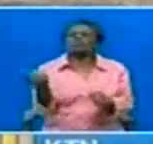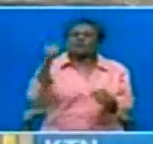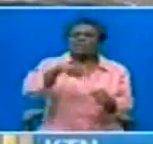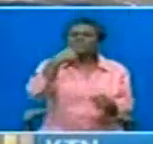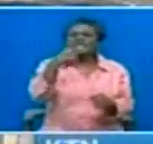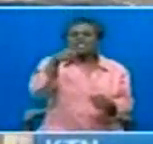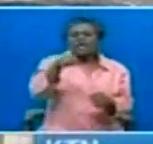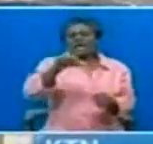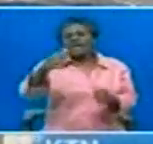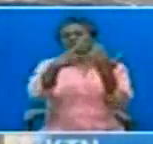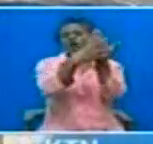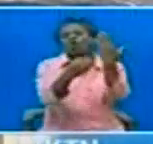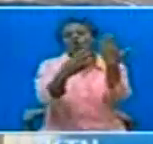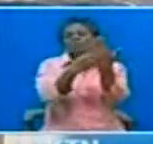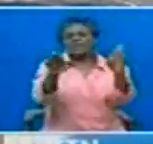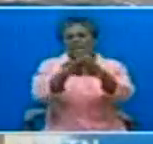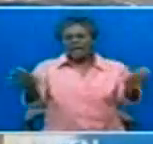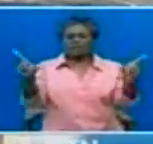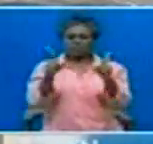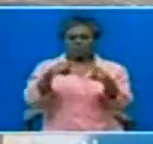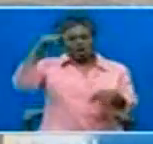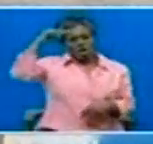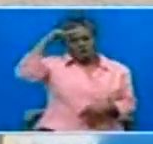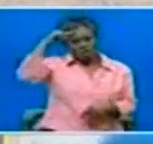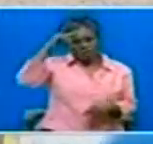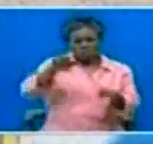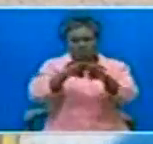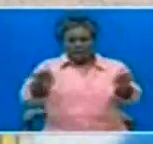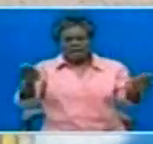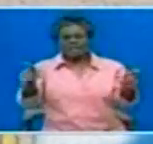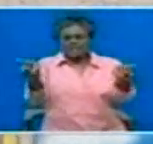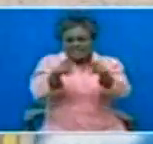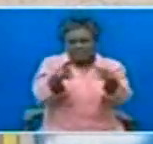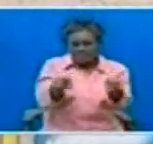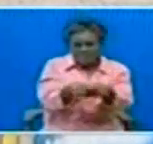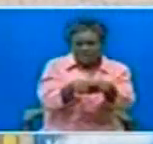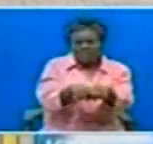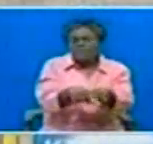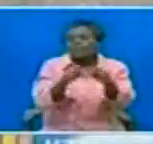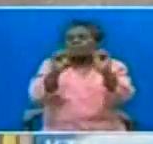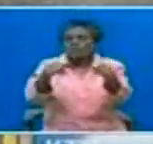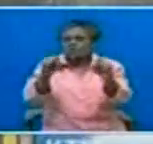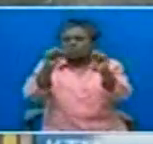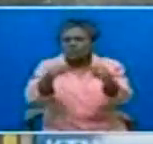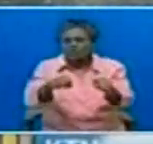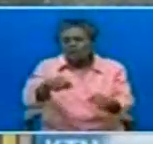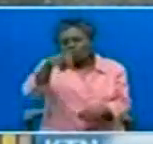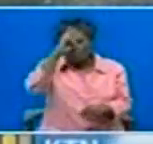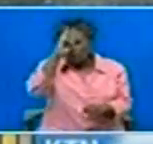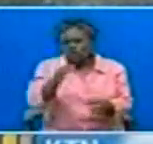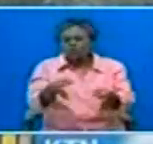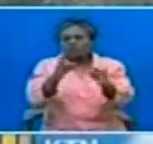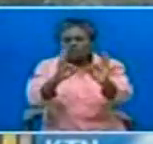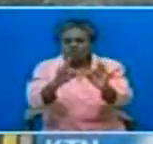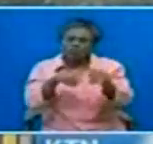minute with another copy of supposedly original title to the same piece of land, and most probably with police officers